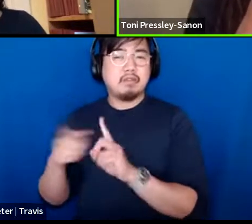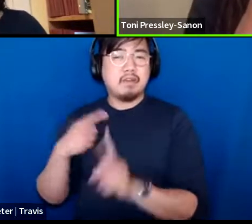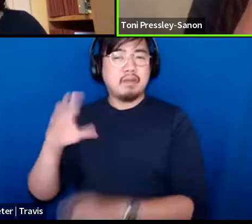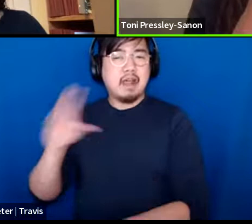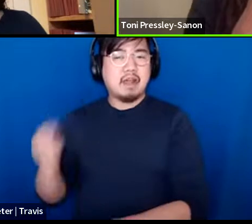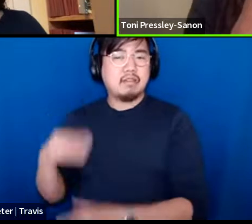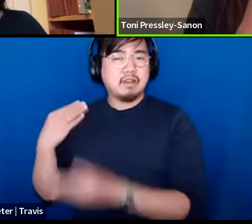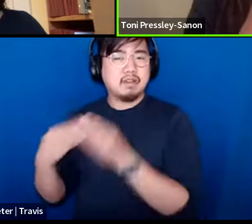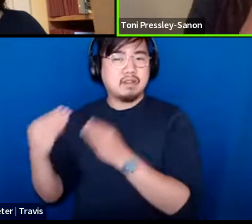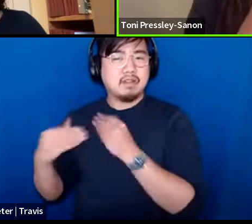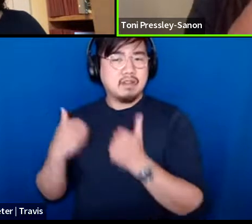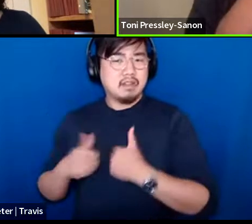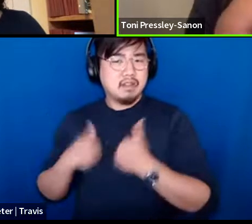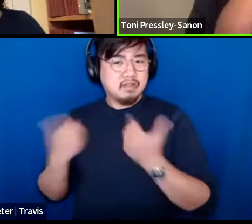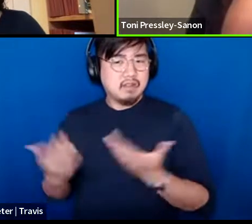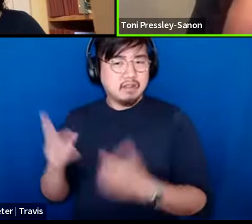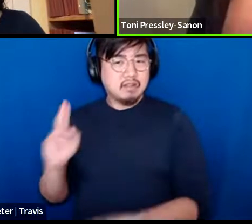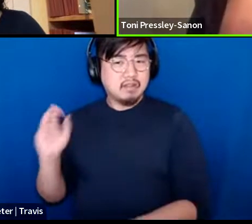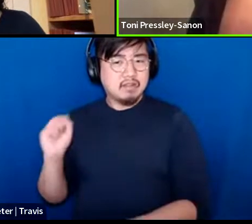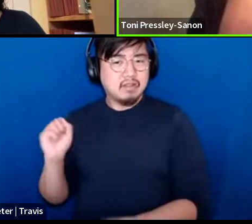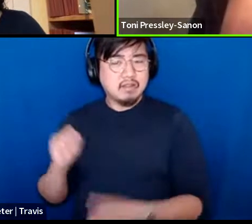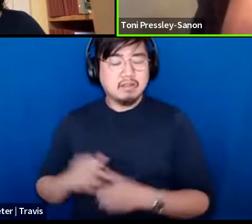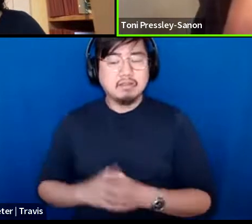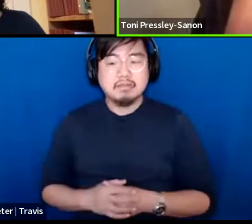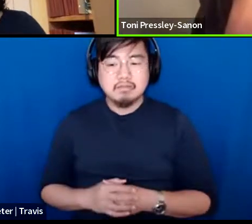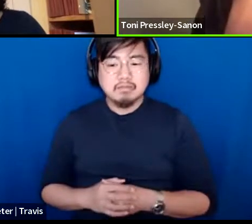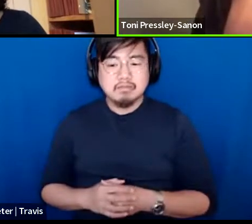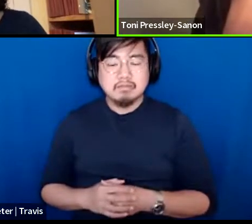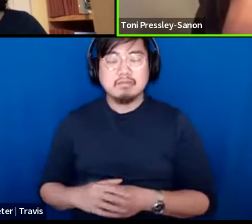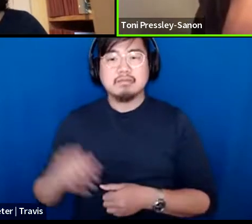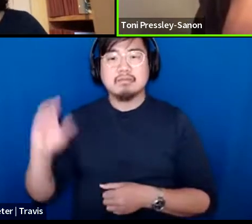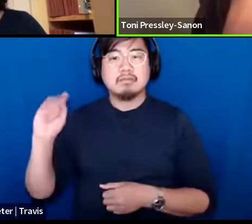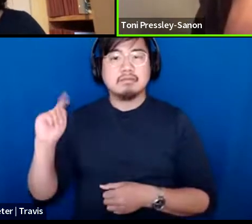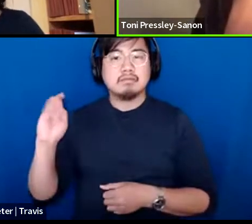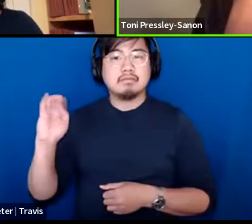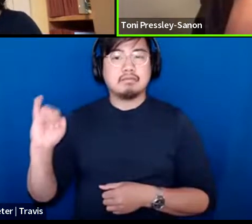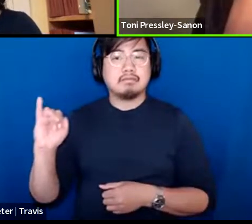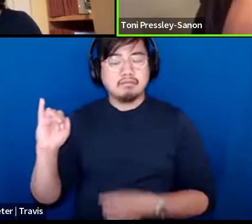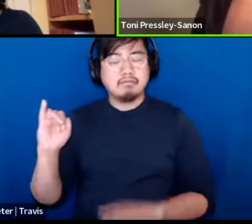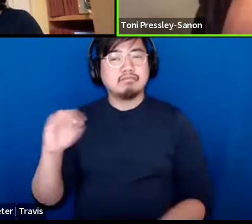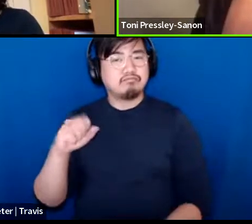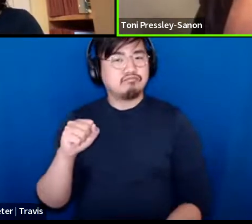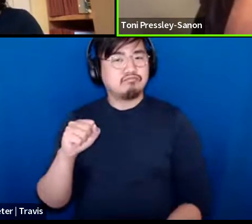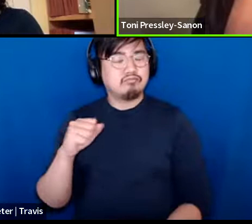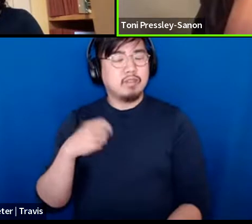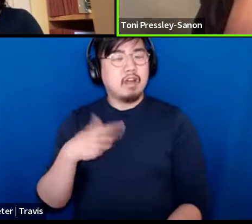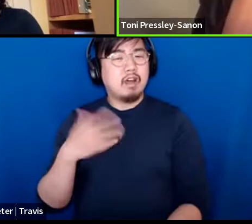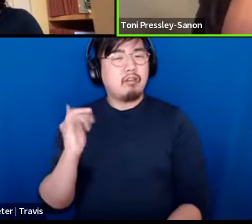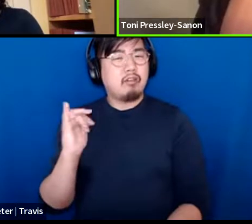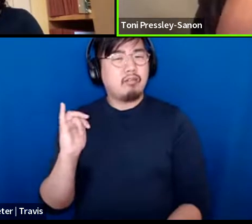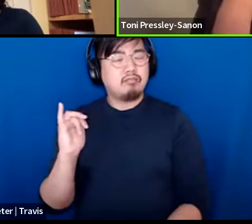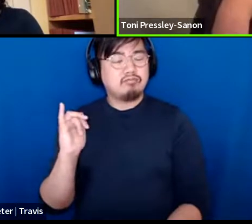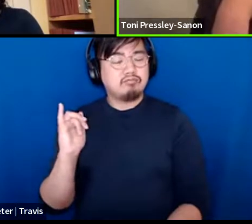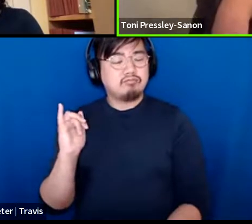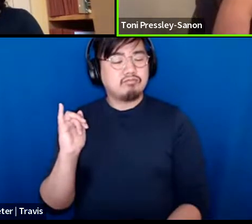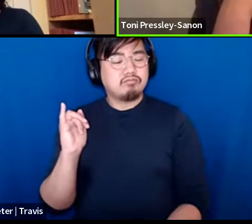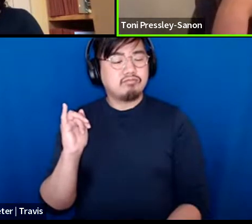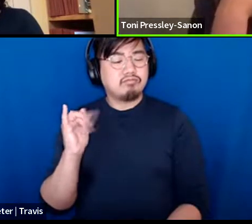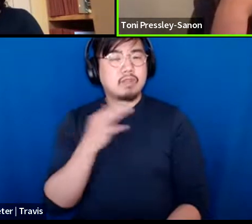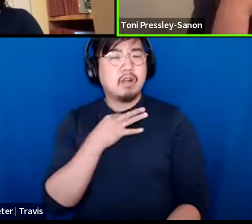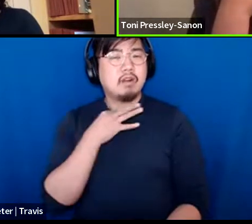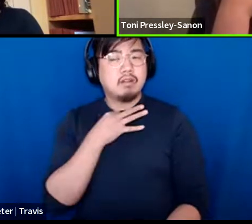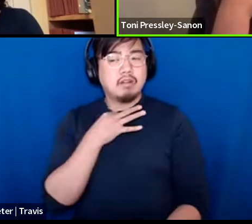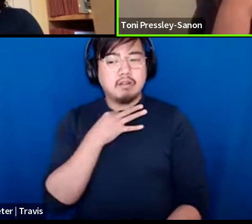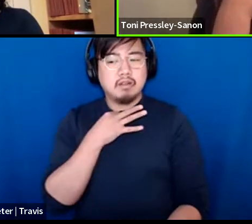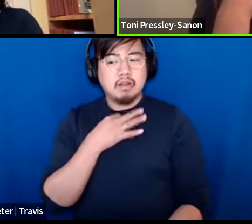I think that's an important question, but I also, I'm also curious about how you came